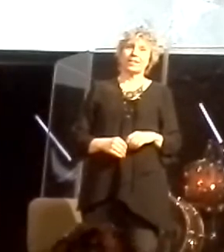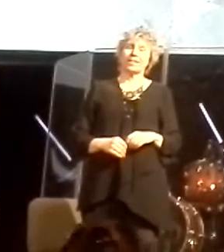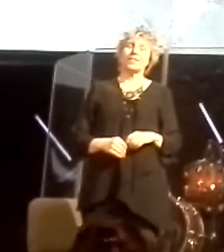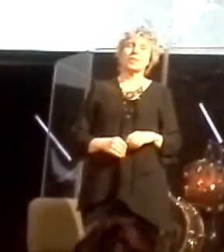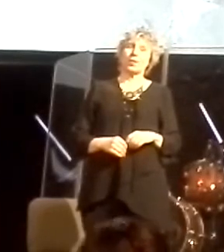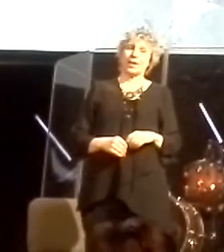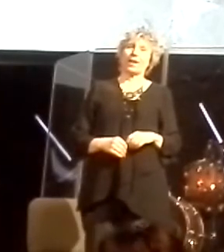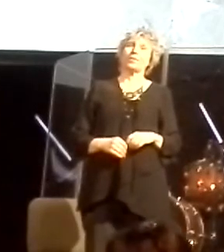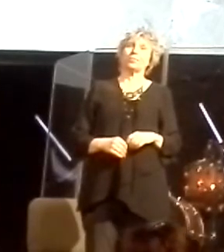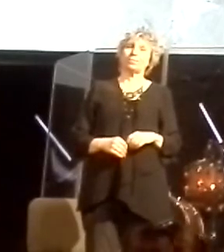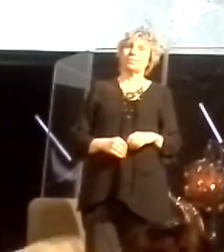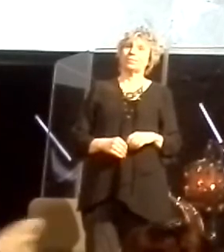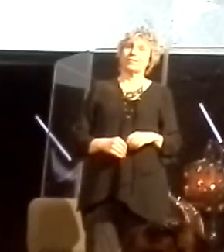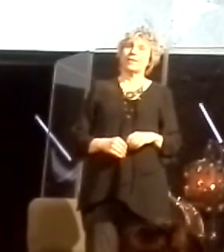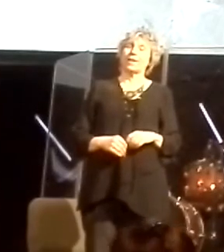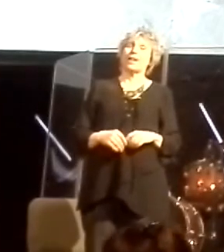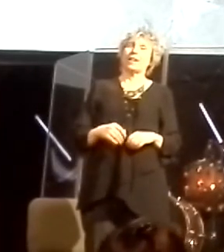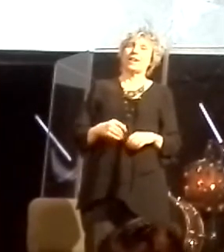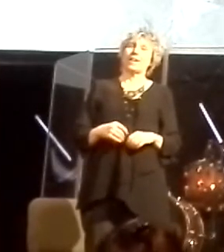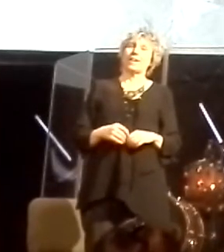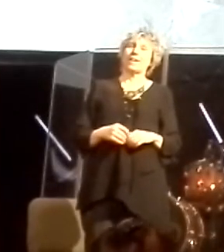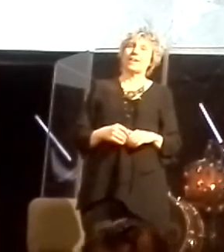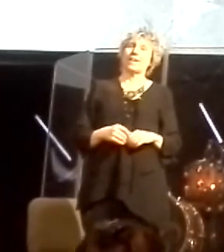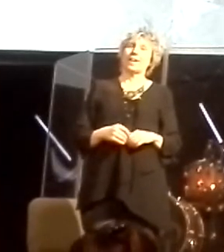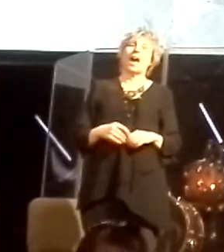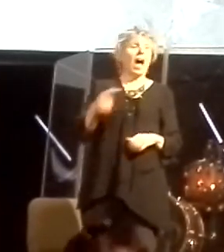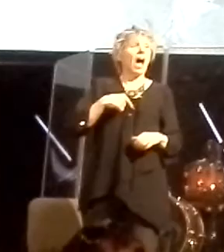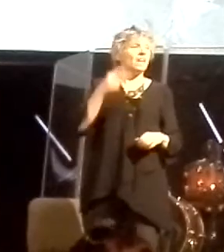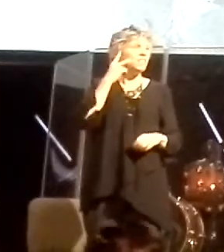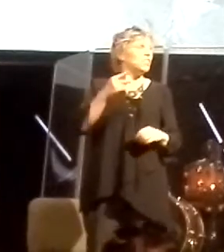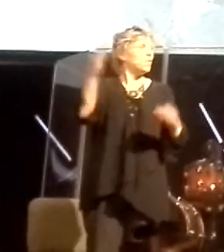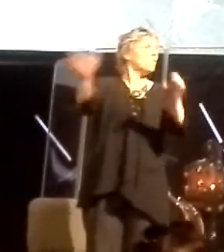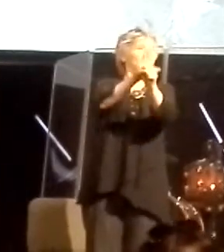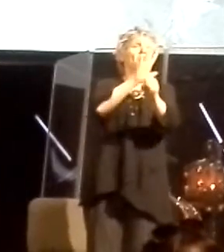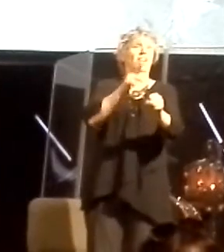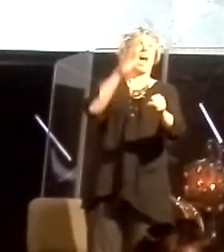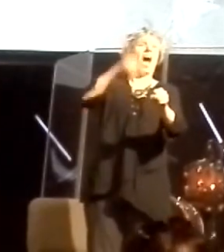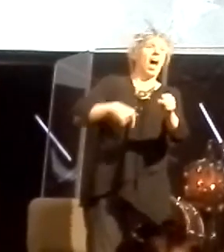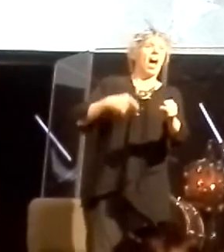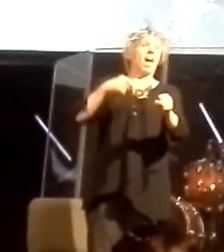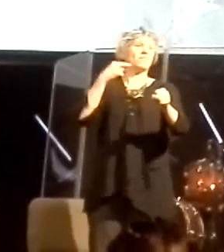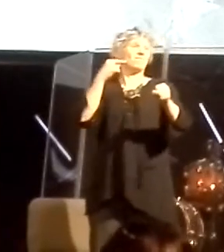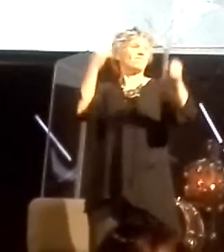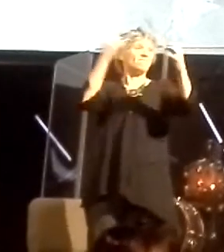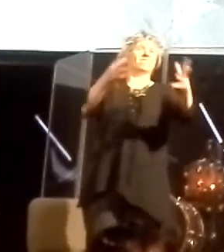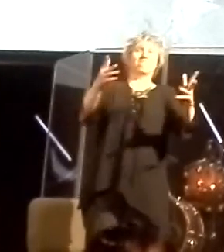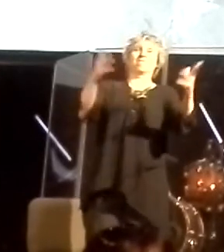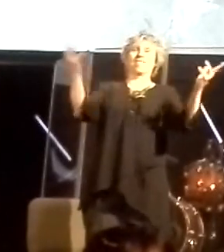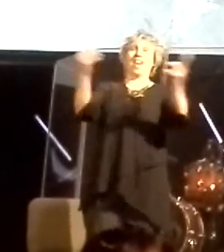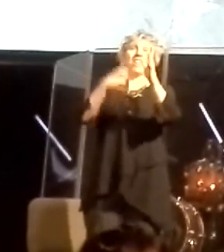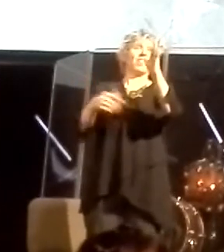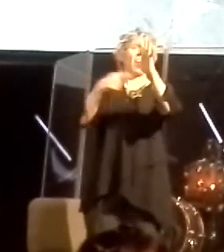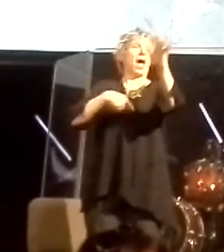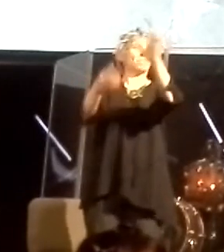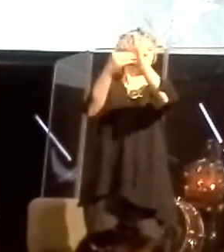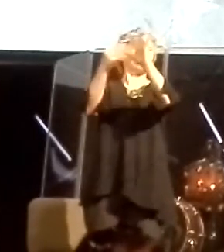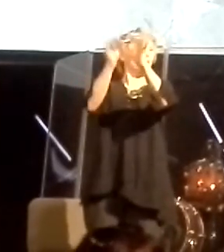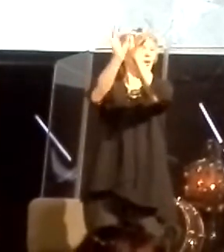school. Now you're here to see I've saved my soul now.